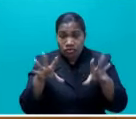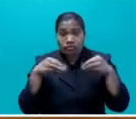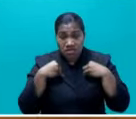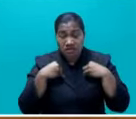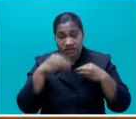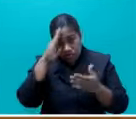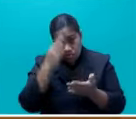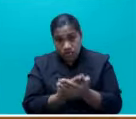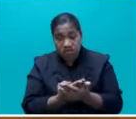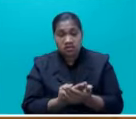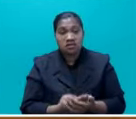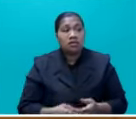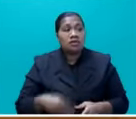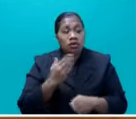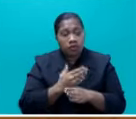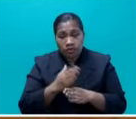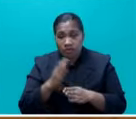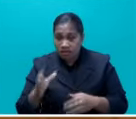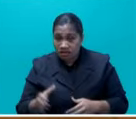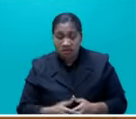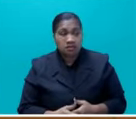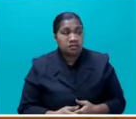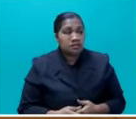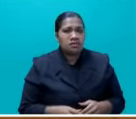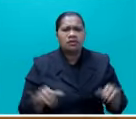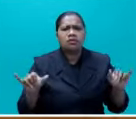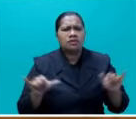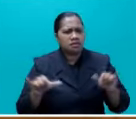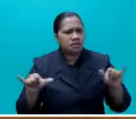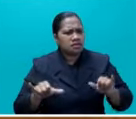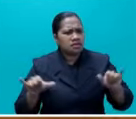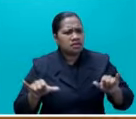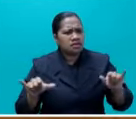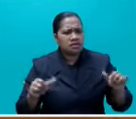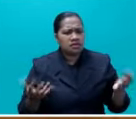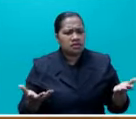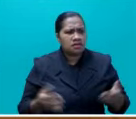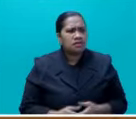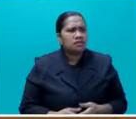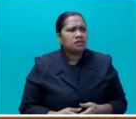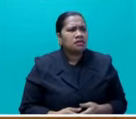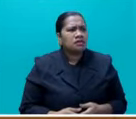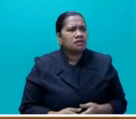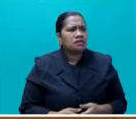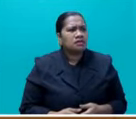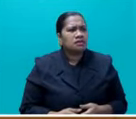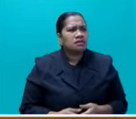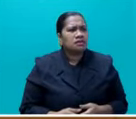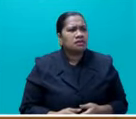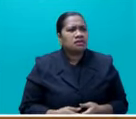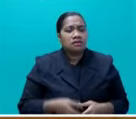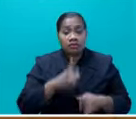considered workers or employees? Which ones, Mr. Speaker, sir? Mr. Speaker, sir, with the silence, I rest